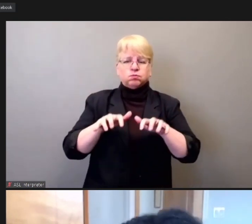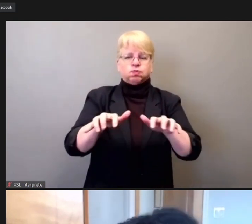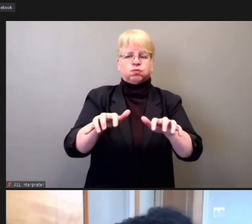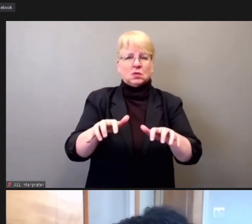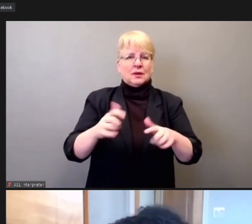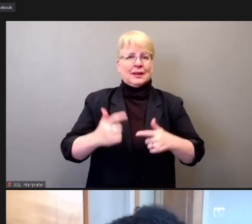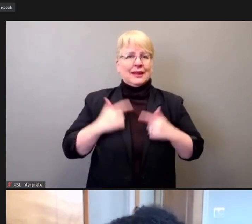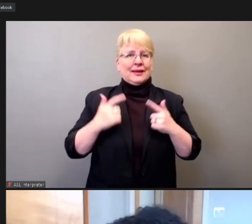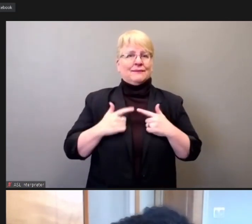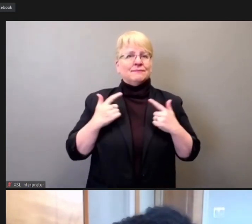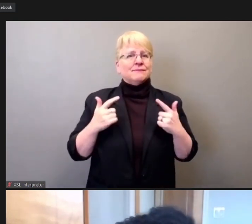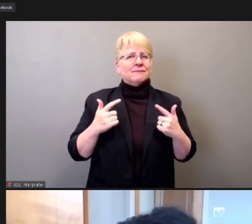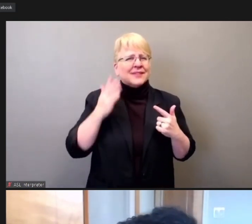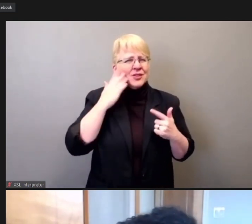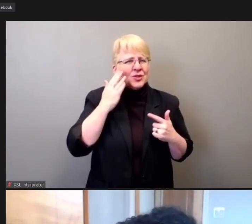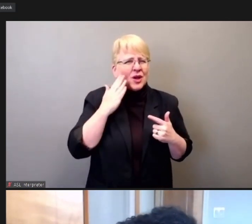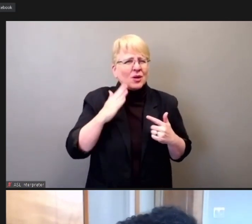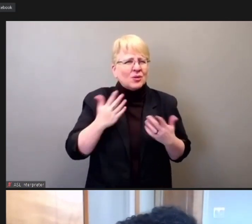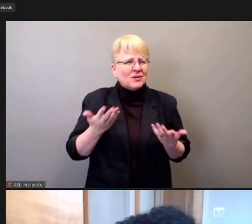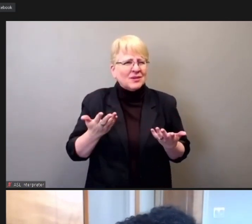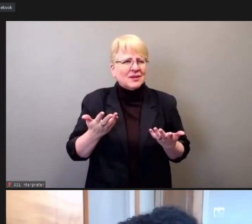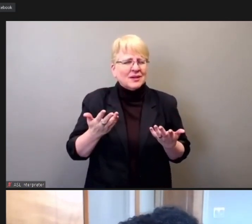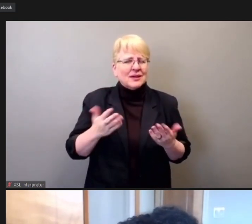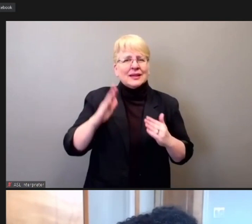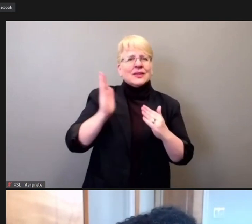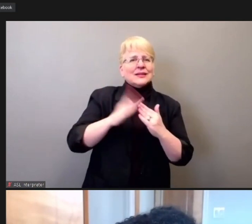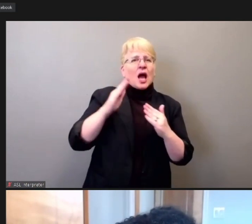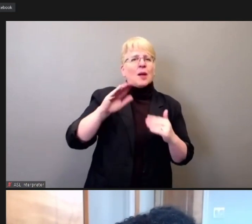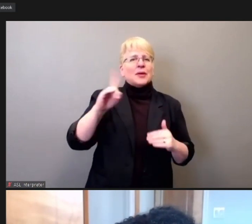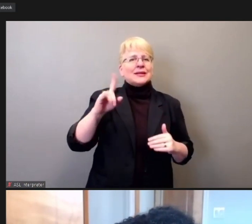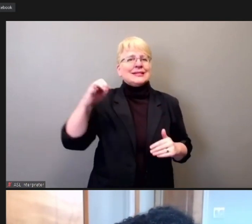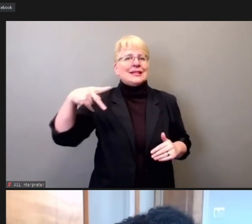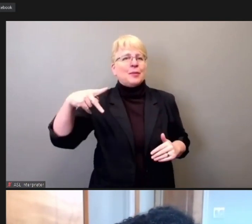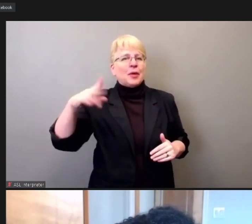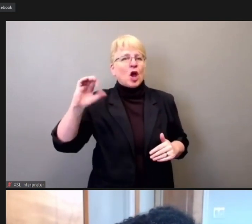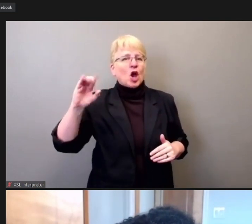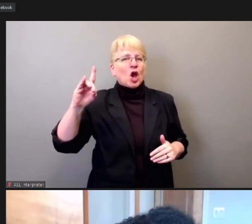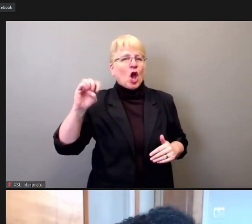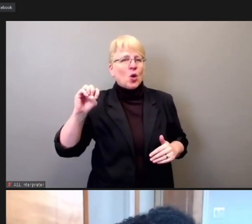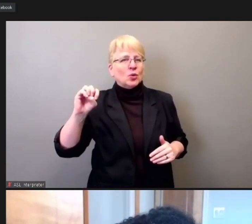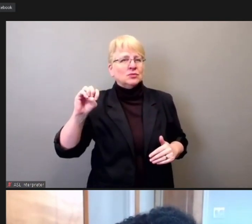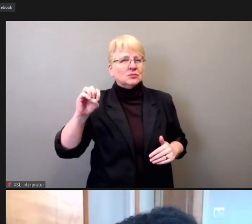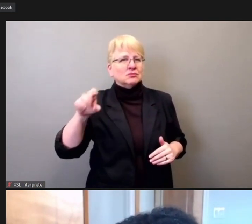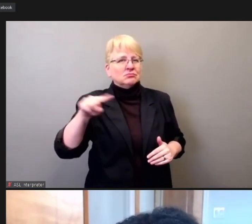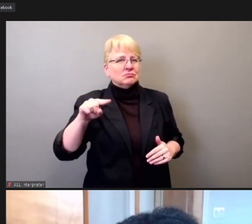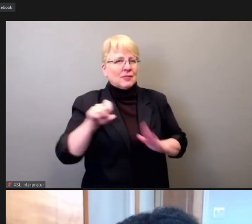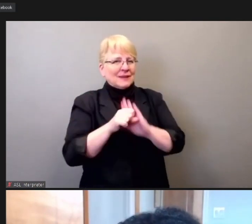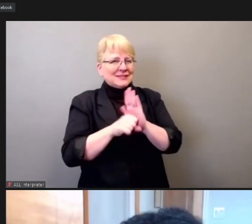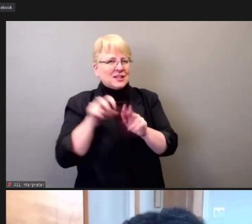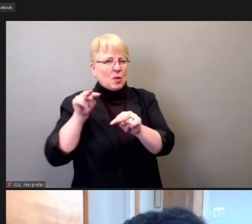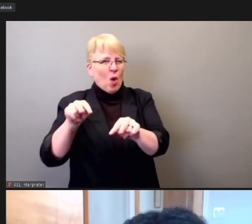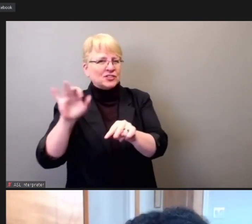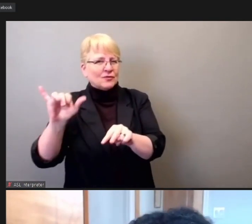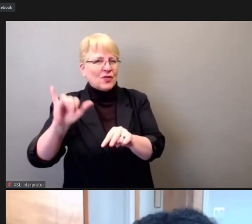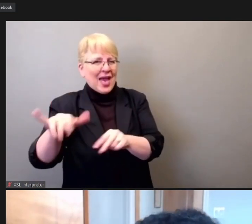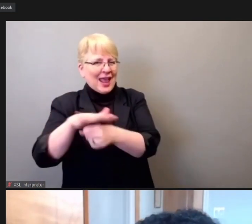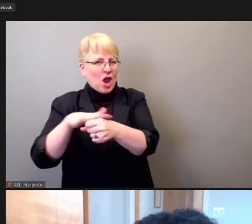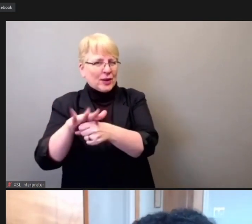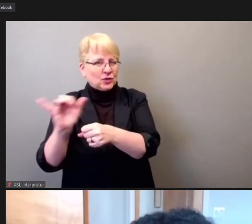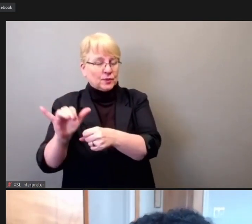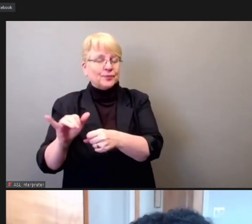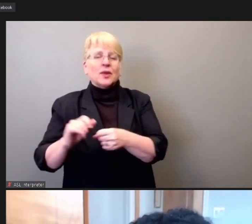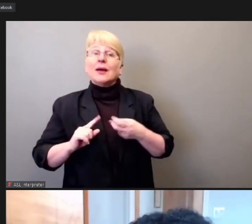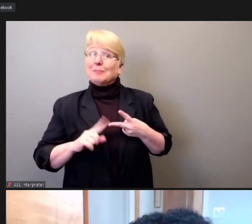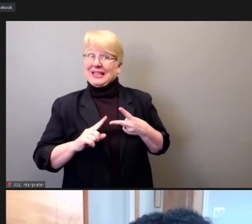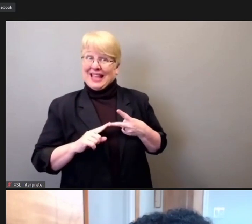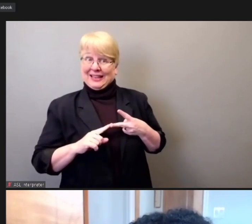particularly, we know sort of some of the top zip codes that the state has been tracking. And my second question, I just